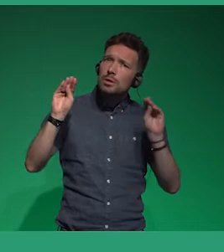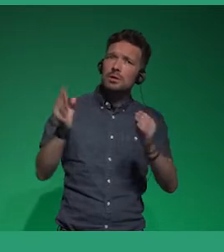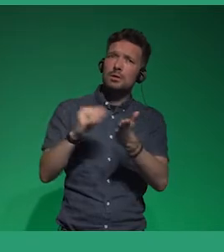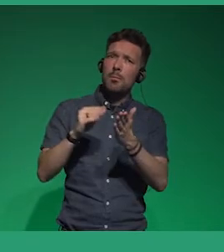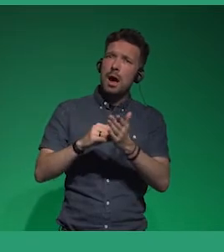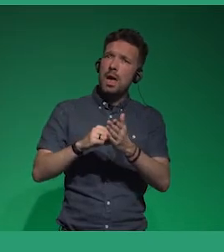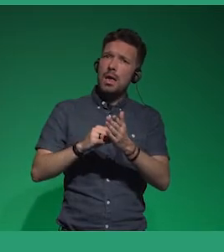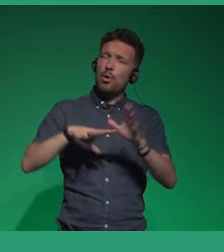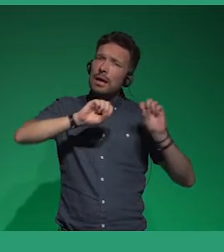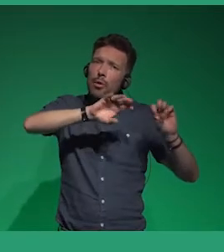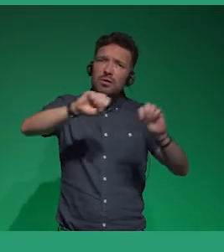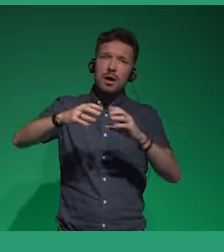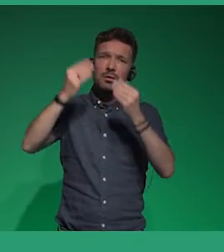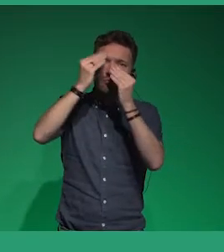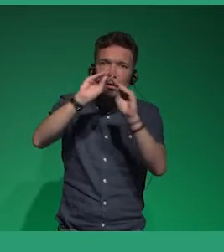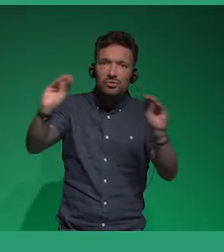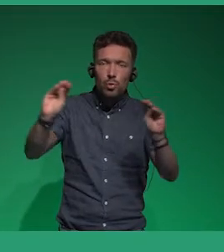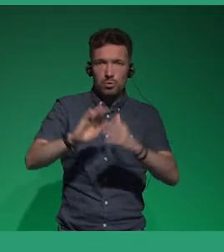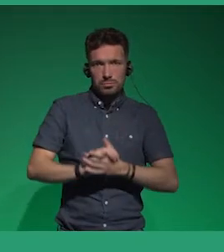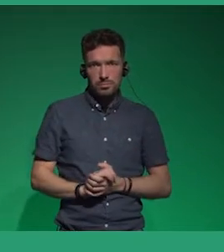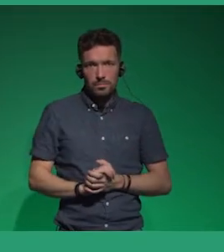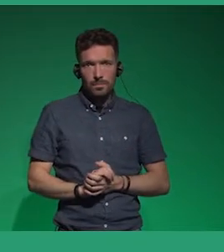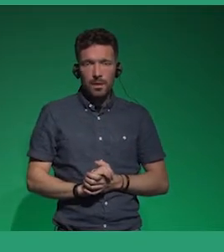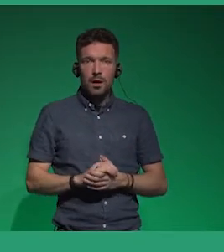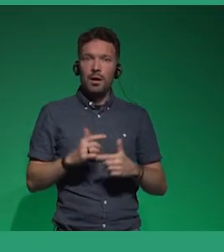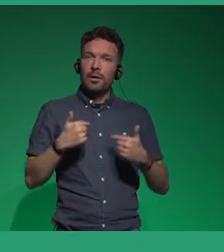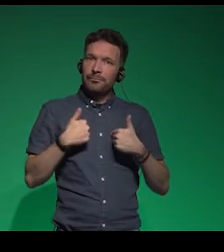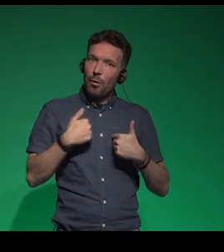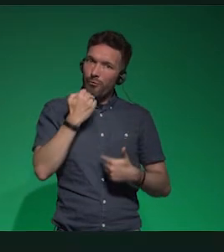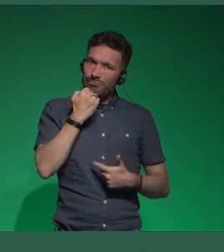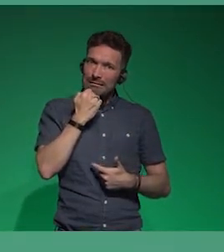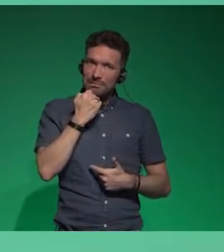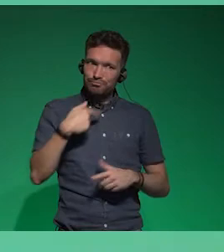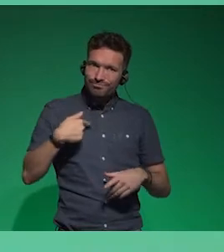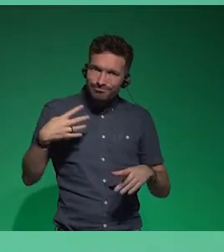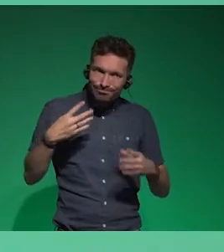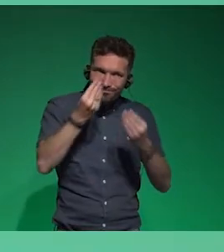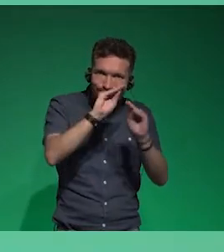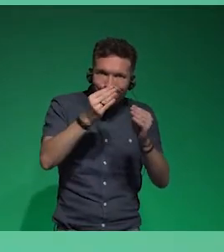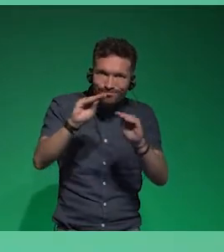research project and the plans for the sustainability project. I hope you enjoyed it.